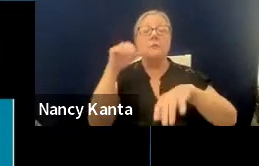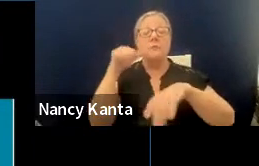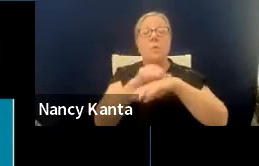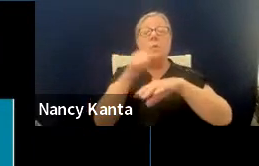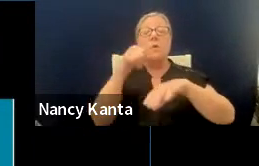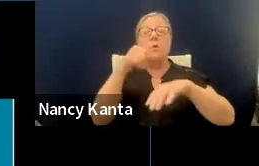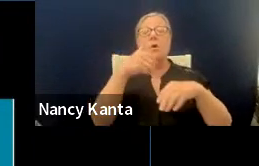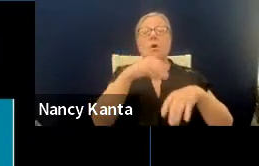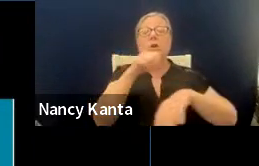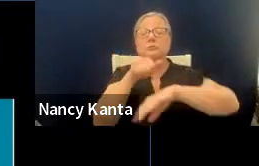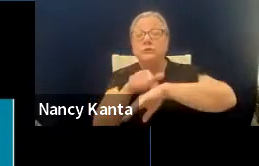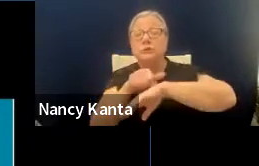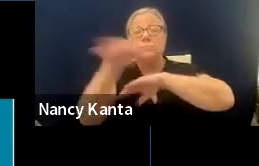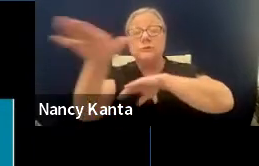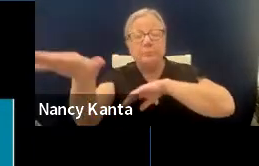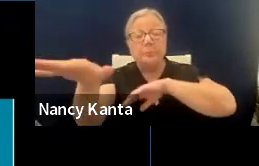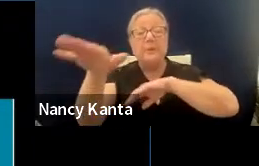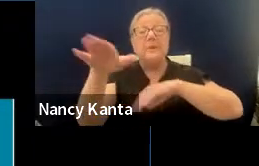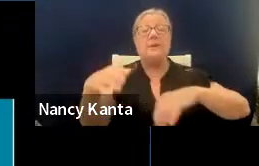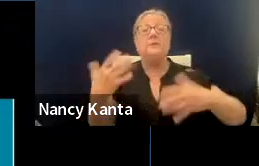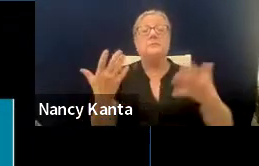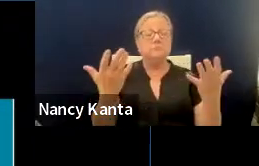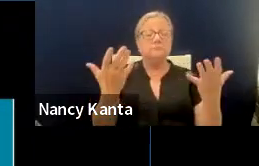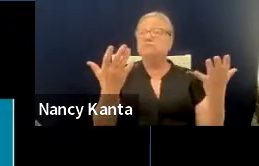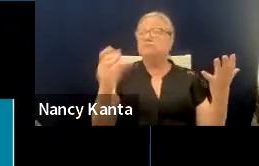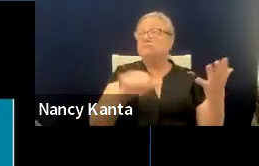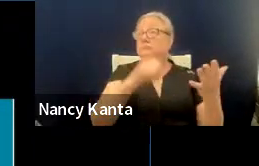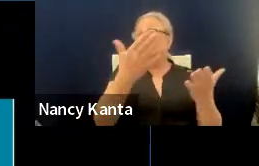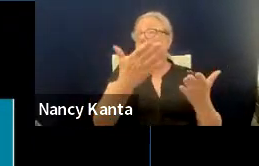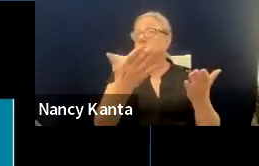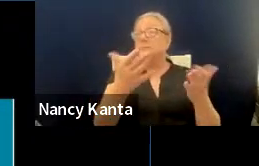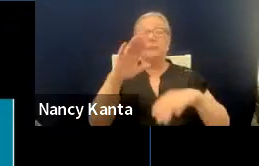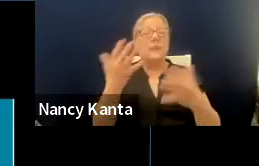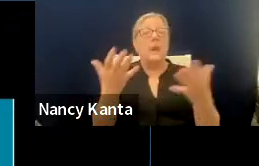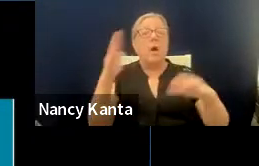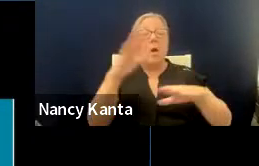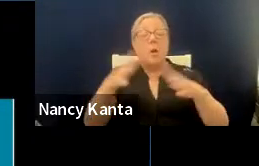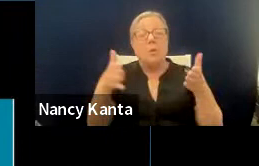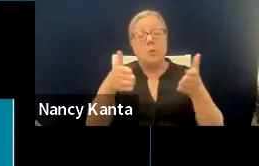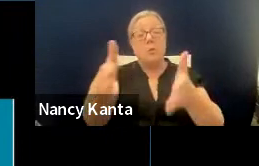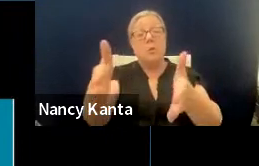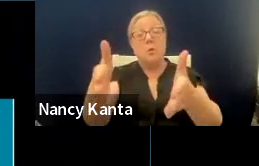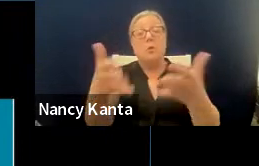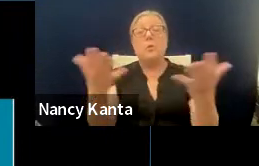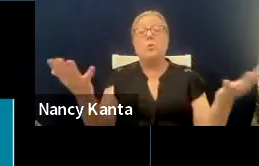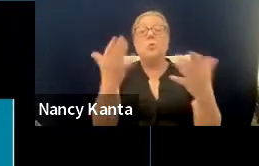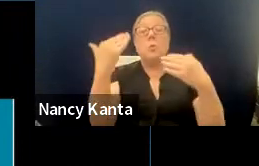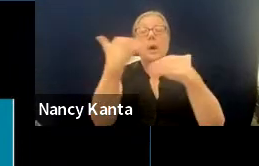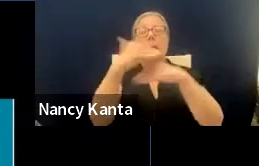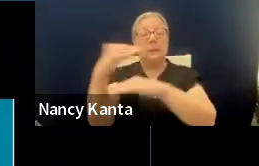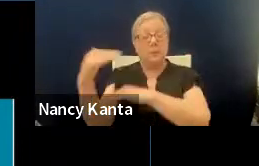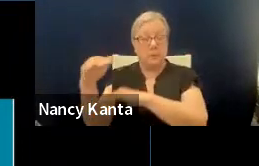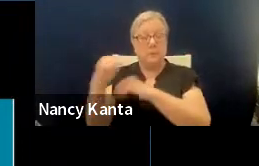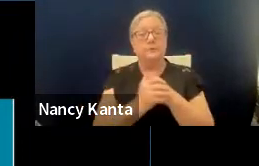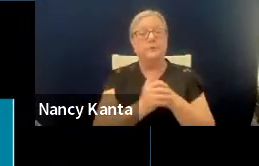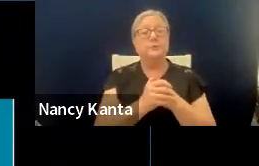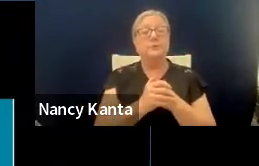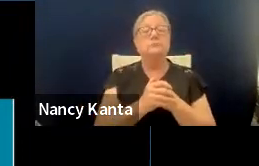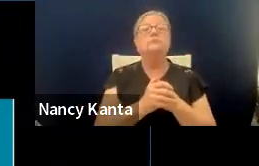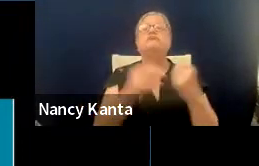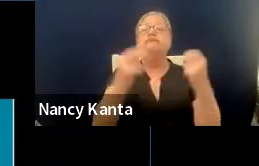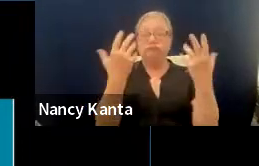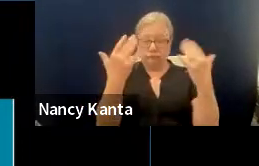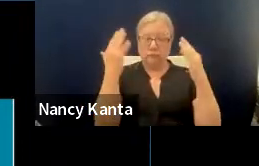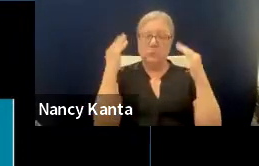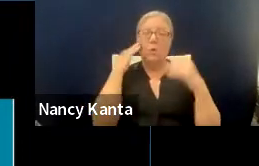capacity on the roadway, and all those kinds of more practical constraints. And then once we've looked at that holistically, then we can start